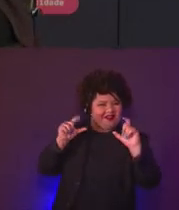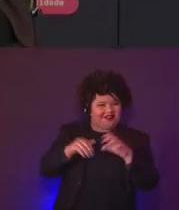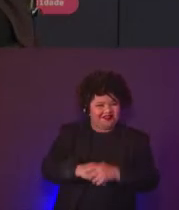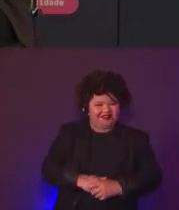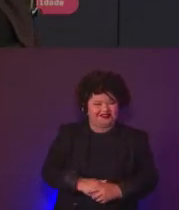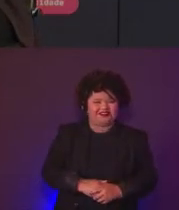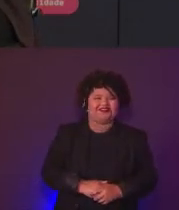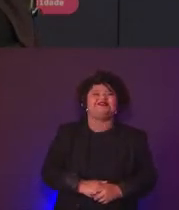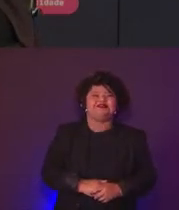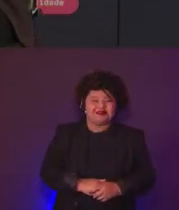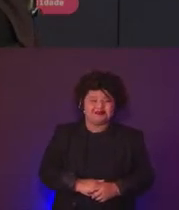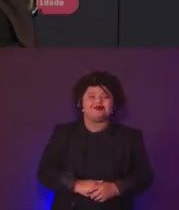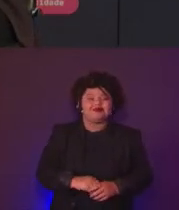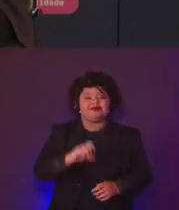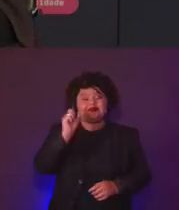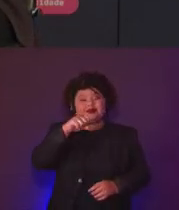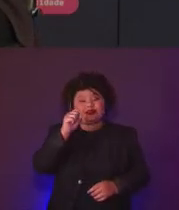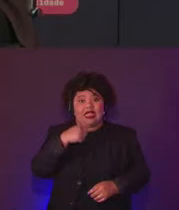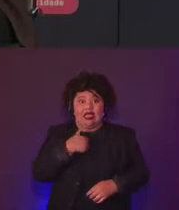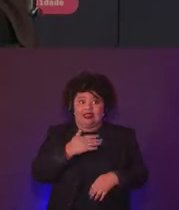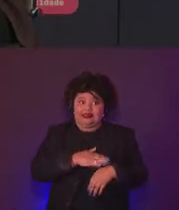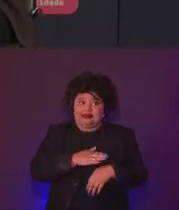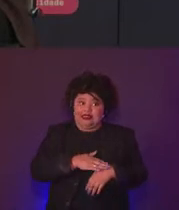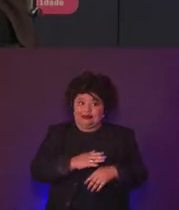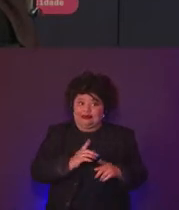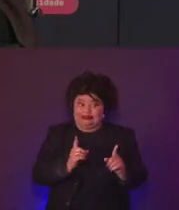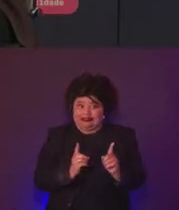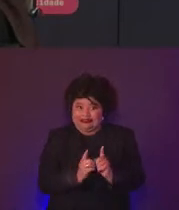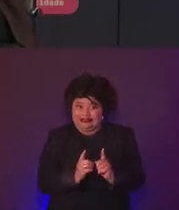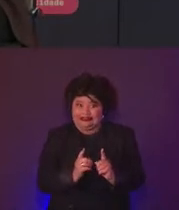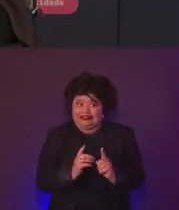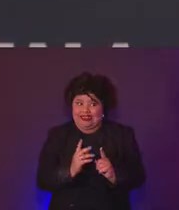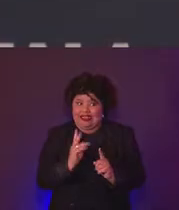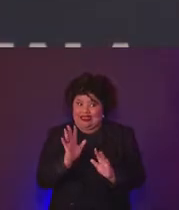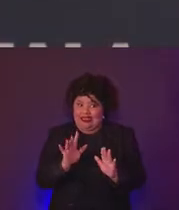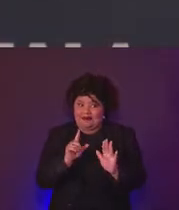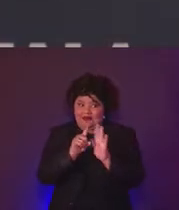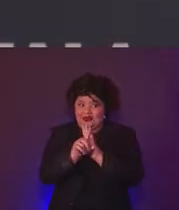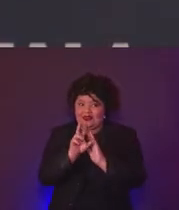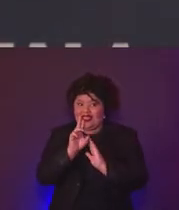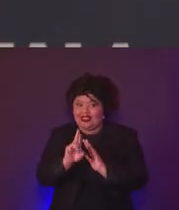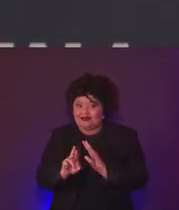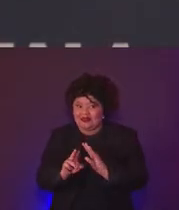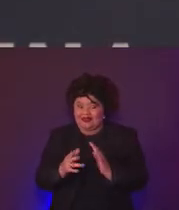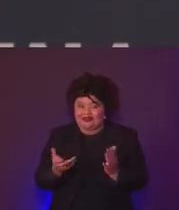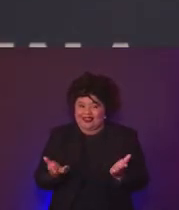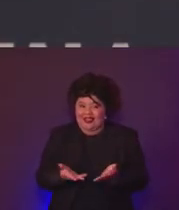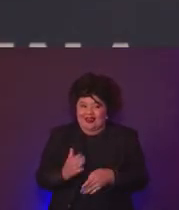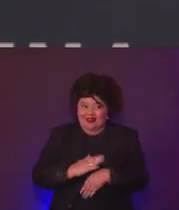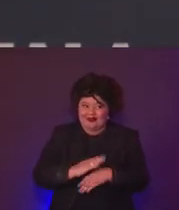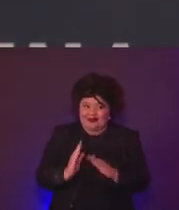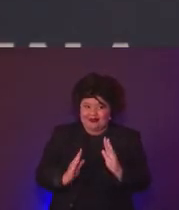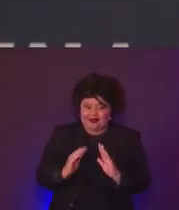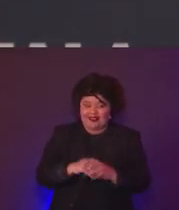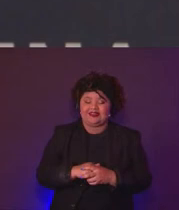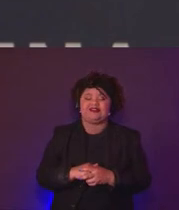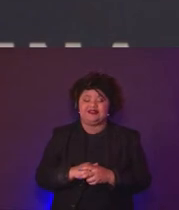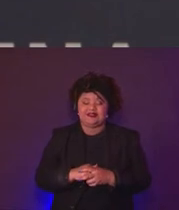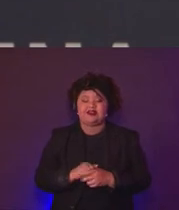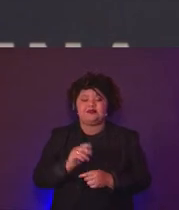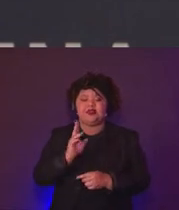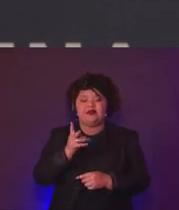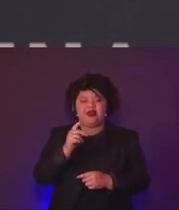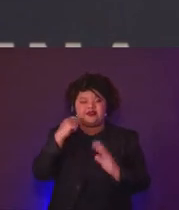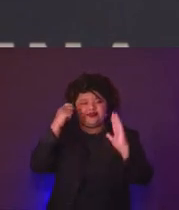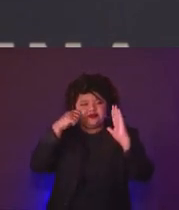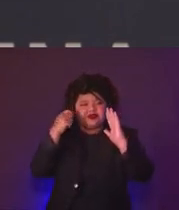we're short on time, and we still want to answer some questions. So I want to just show the video of the colleagues,